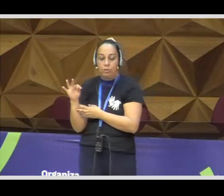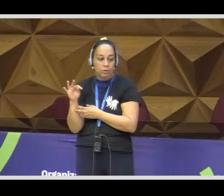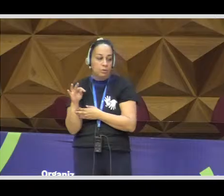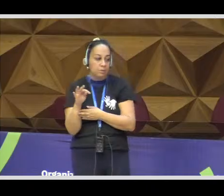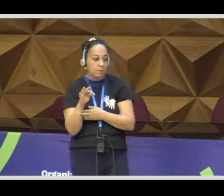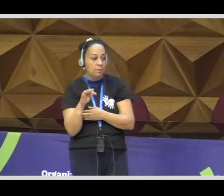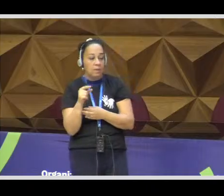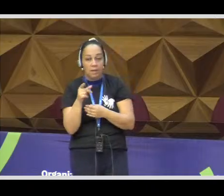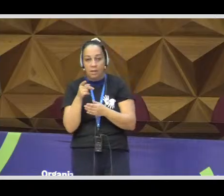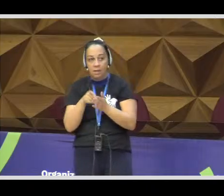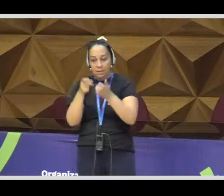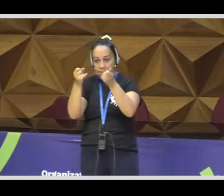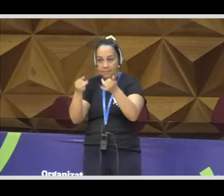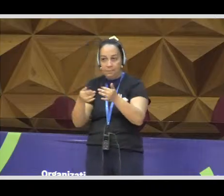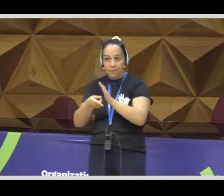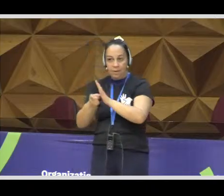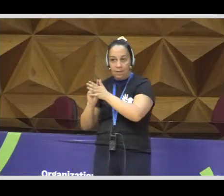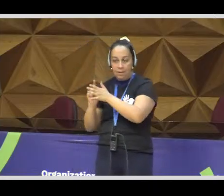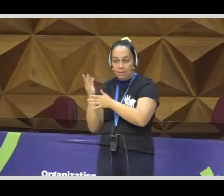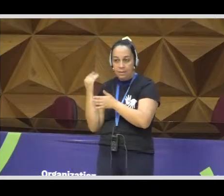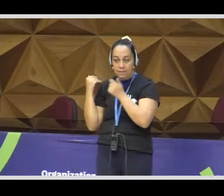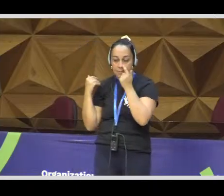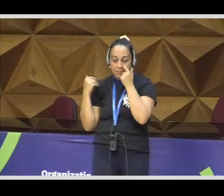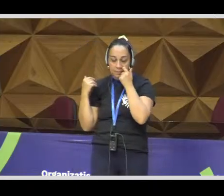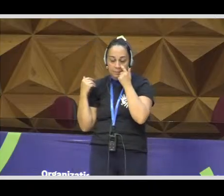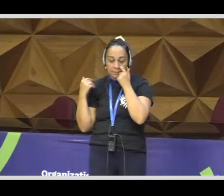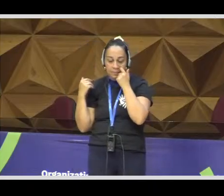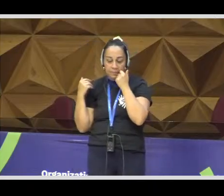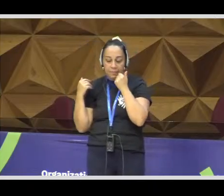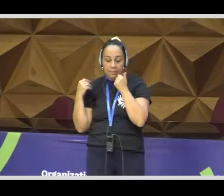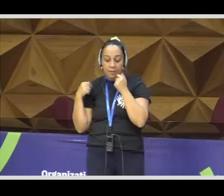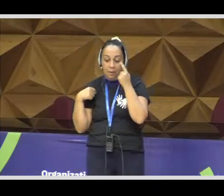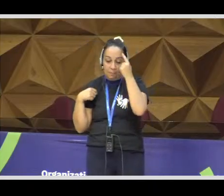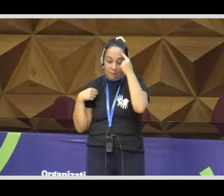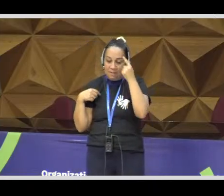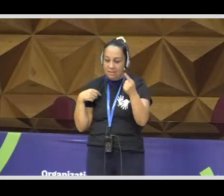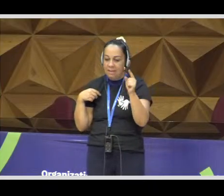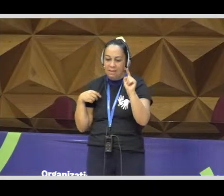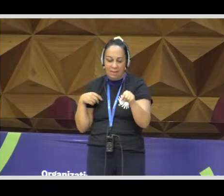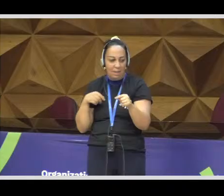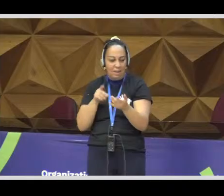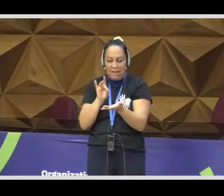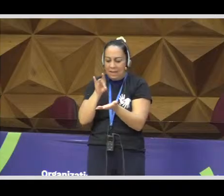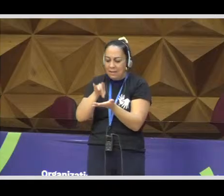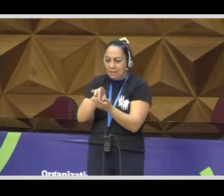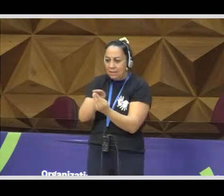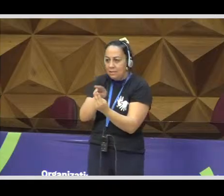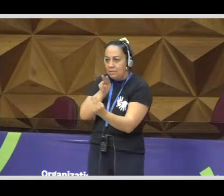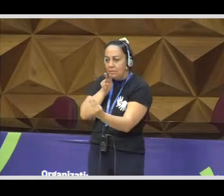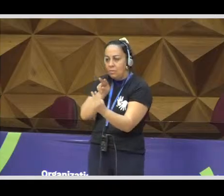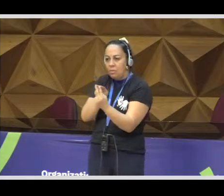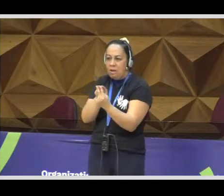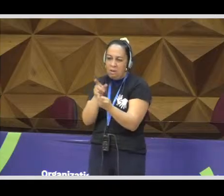in VR is pretty terrible. Either I have to raycast to all the letters I want, which is very slow, or I have to try and do mid-air